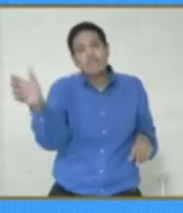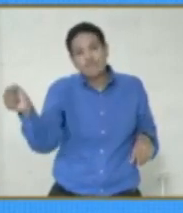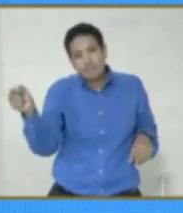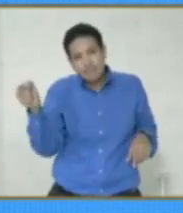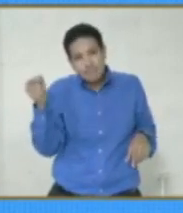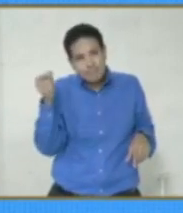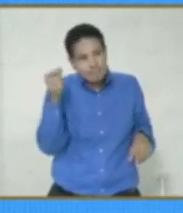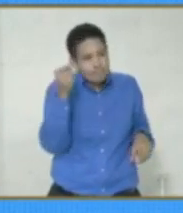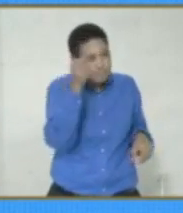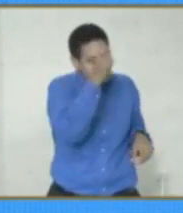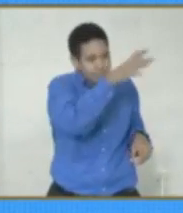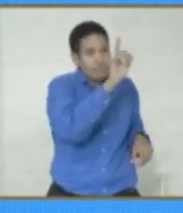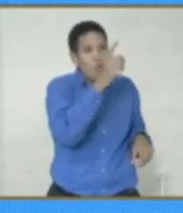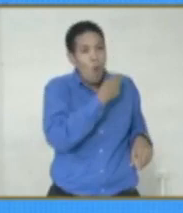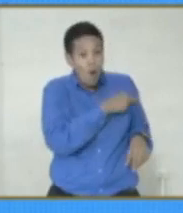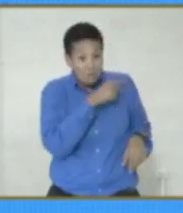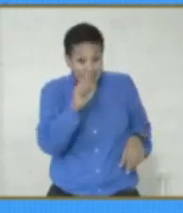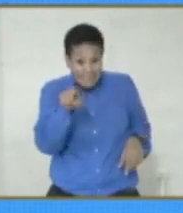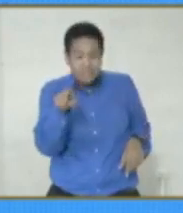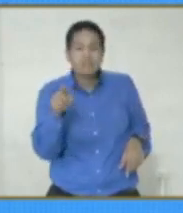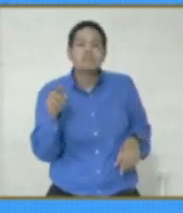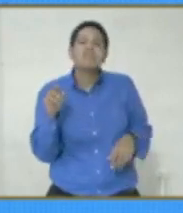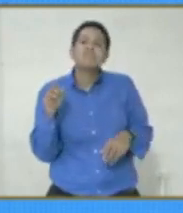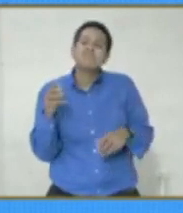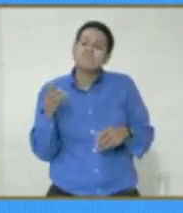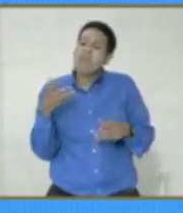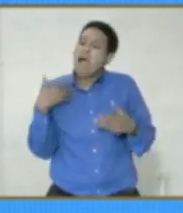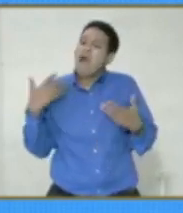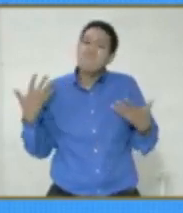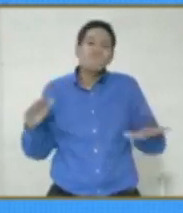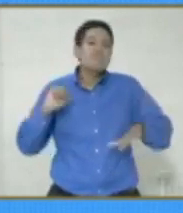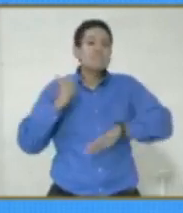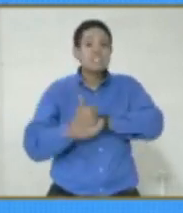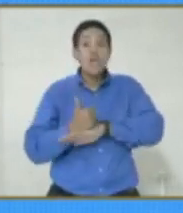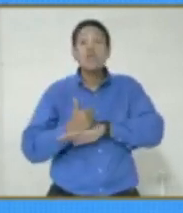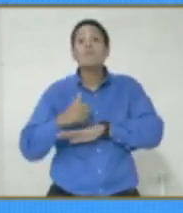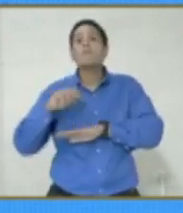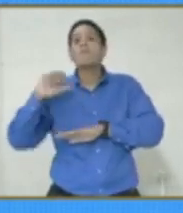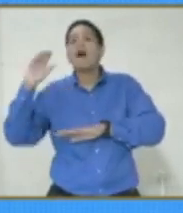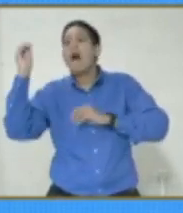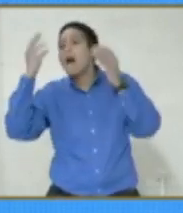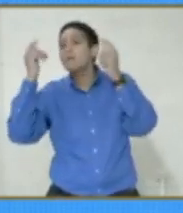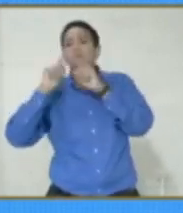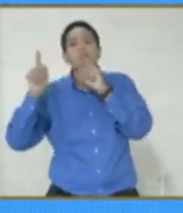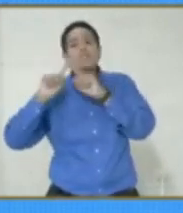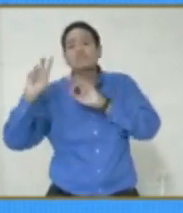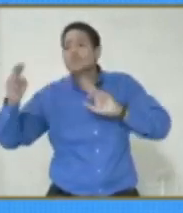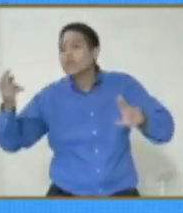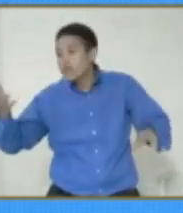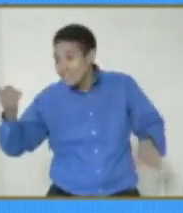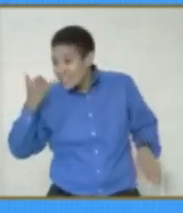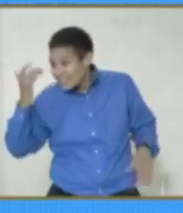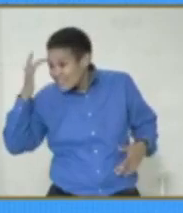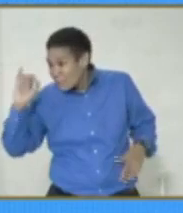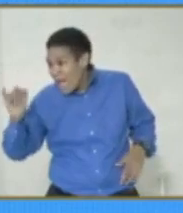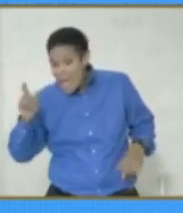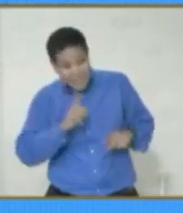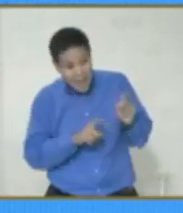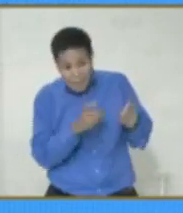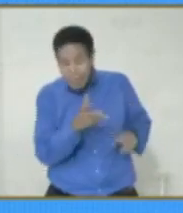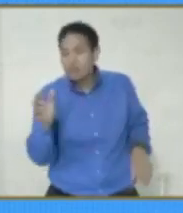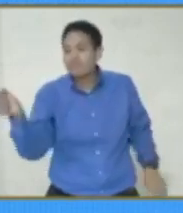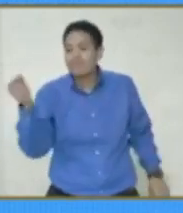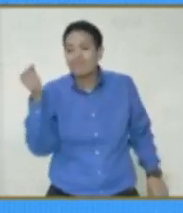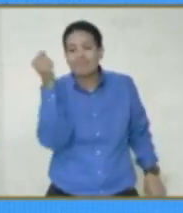place with the Ministry of Health and Wellness or any other agencies to take them to a dedicated hospital for